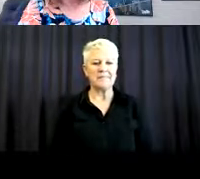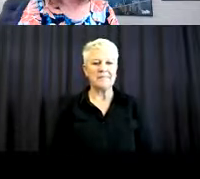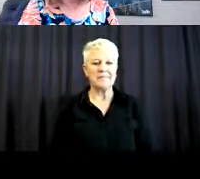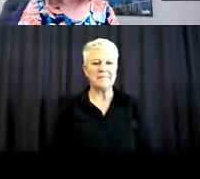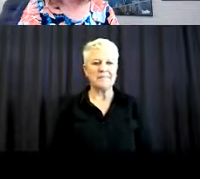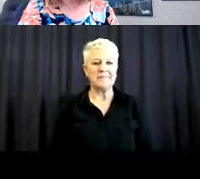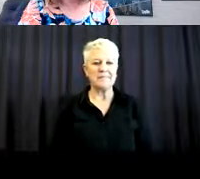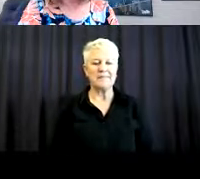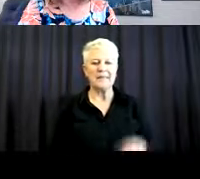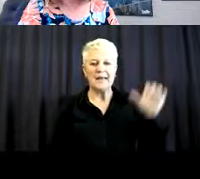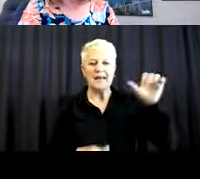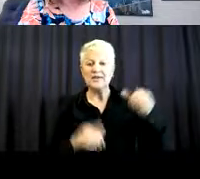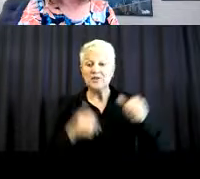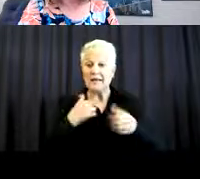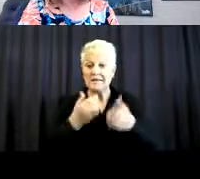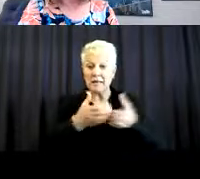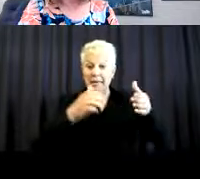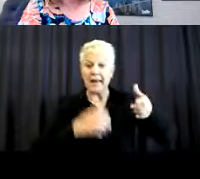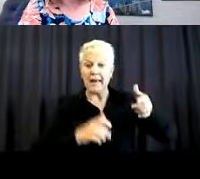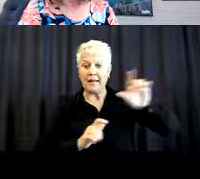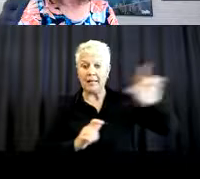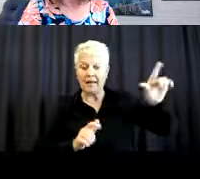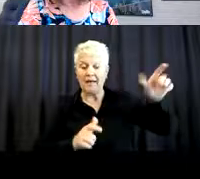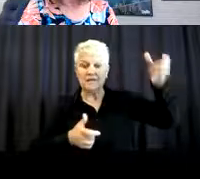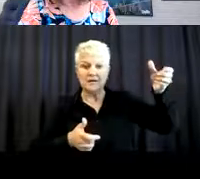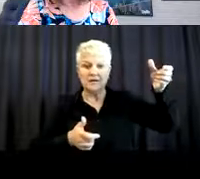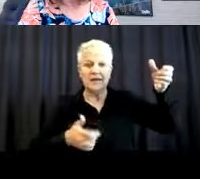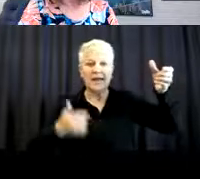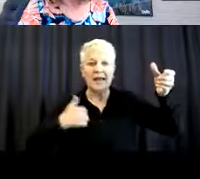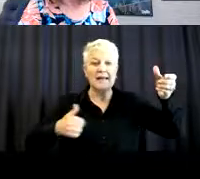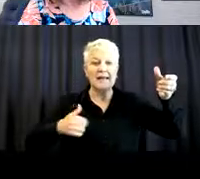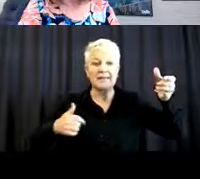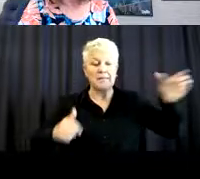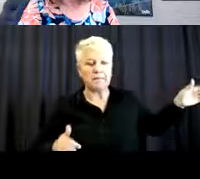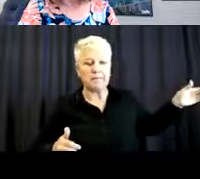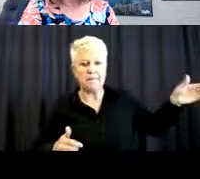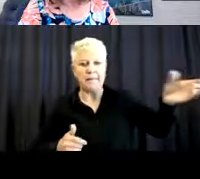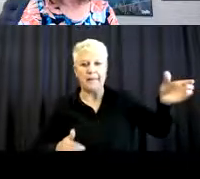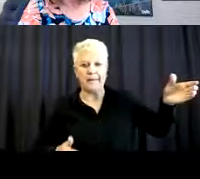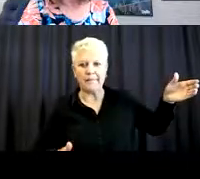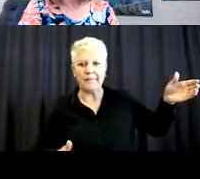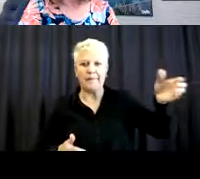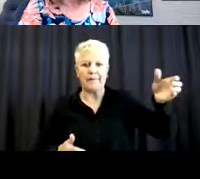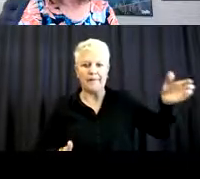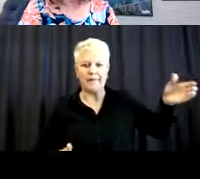She holds the pan in her left hand and the lid in her right hand. She bangs the pan against the wall.